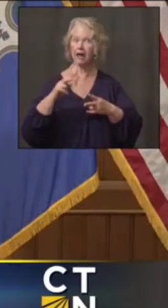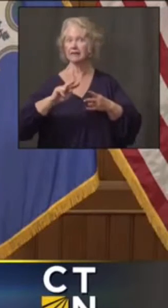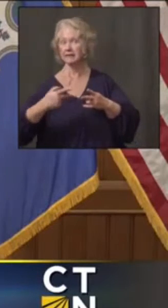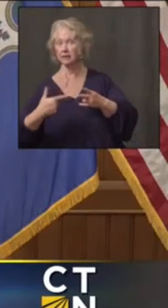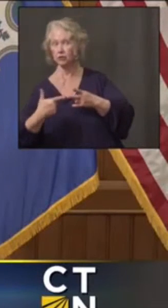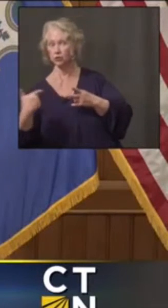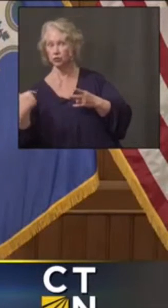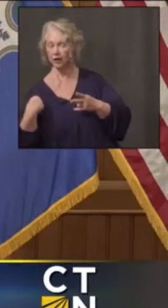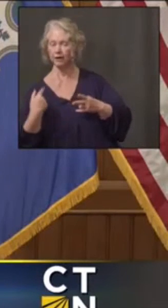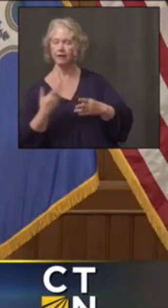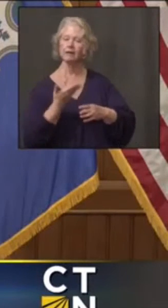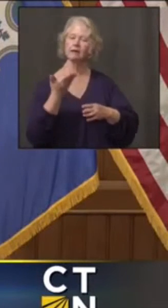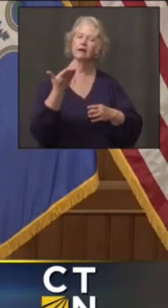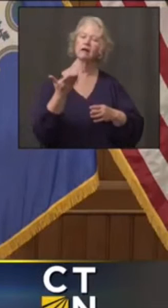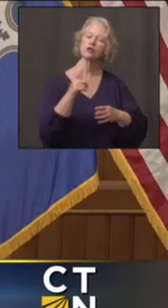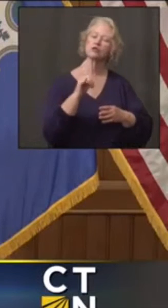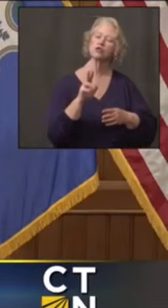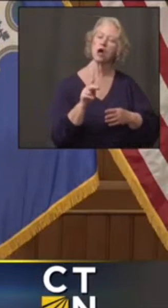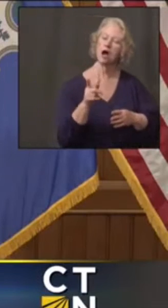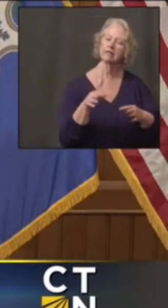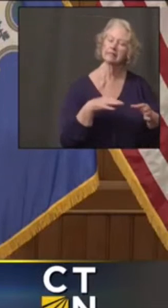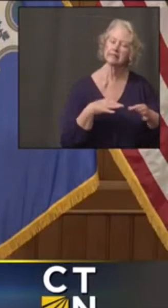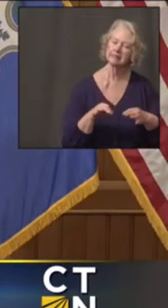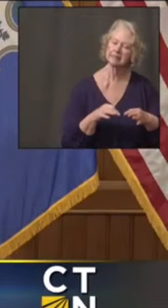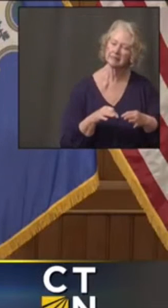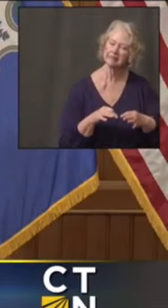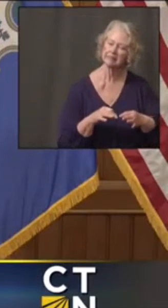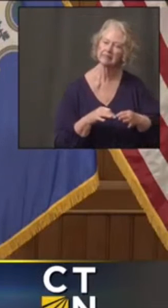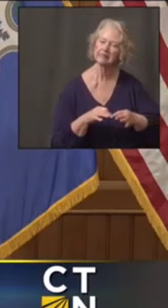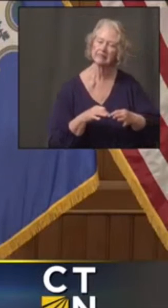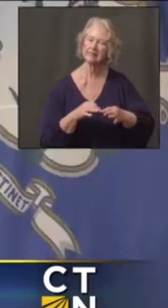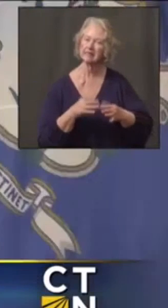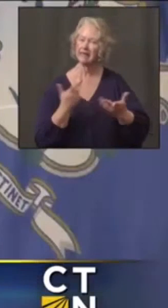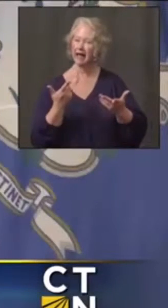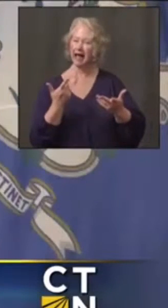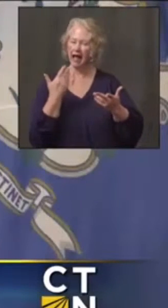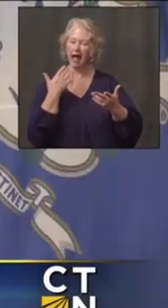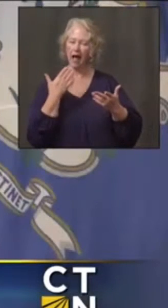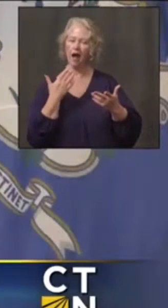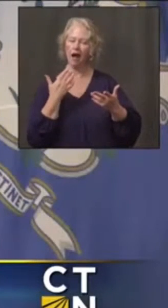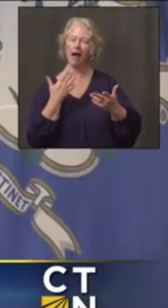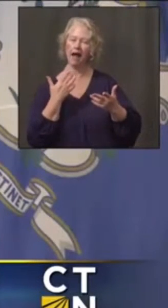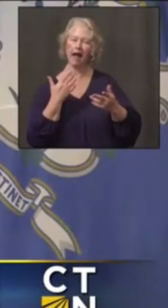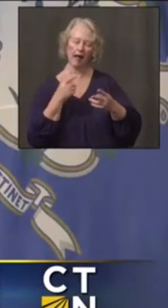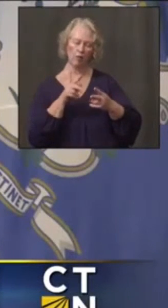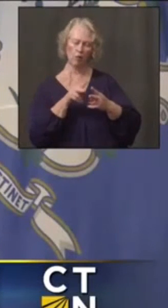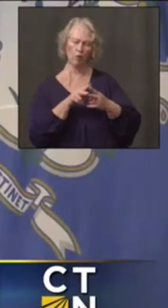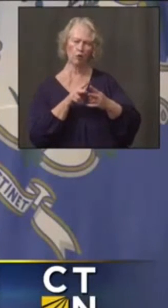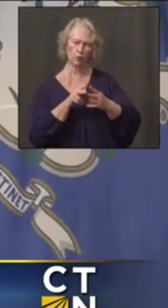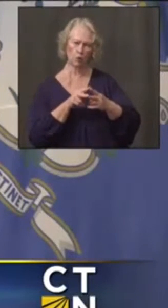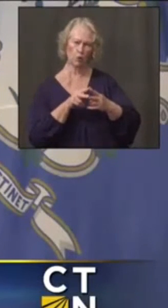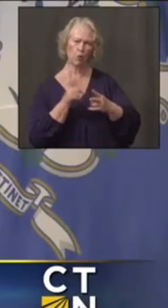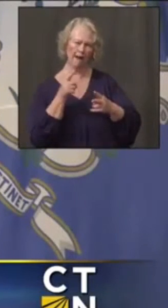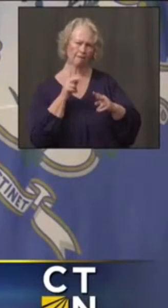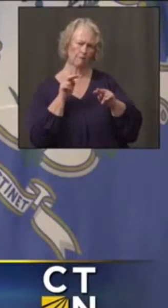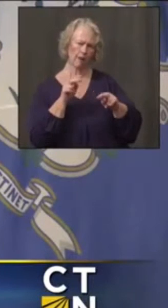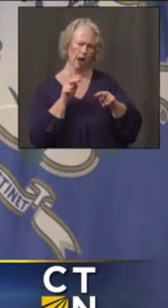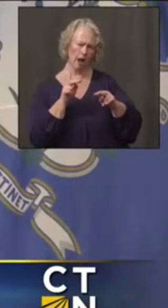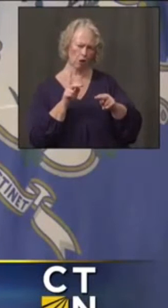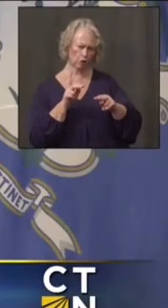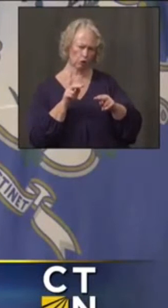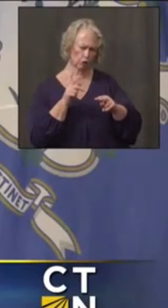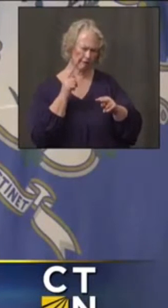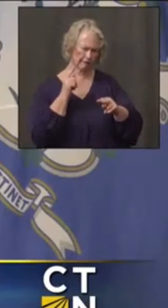Do you want to start with that, John? It was the challenges getting distributed. Certainly the two-part dose, you got to monitor that for